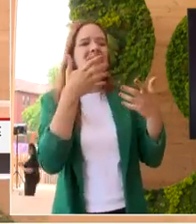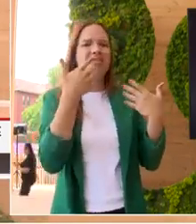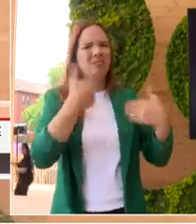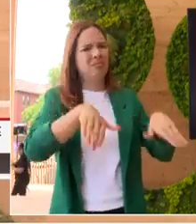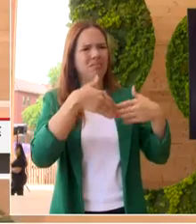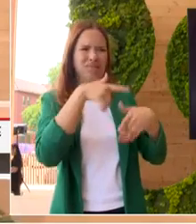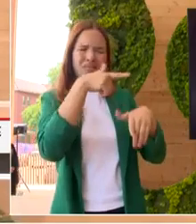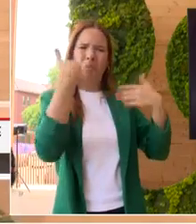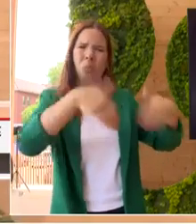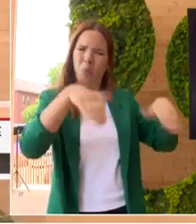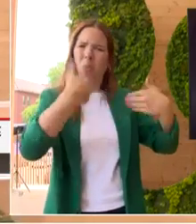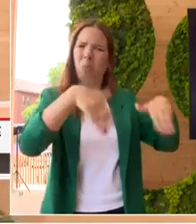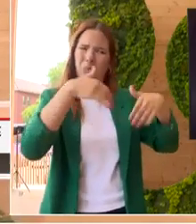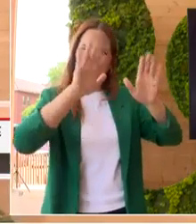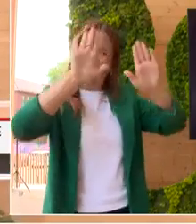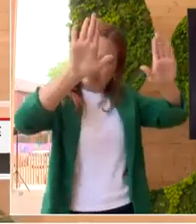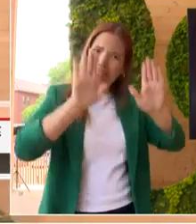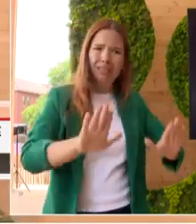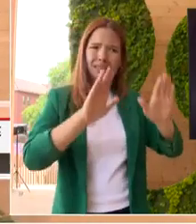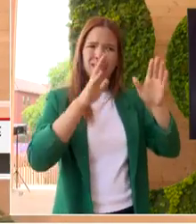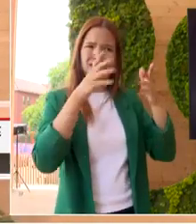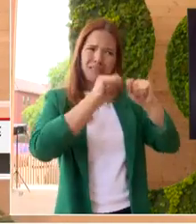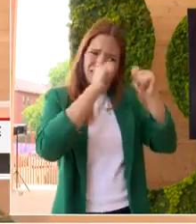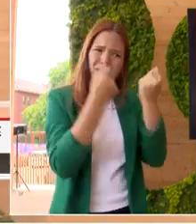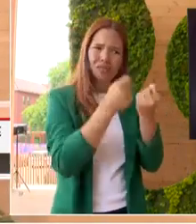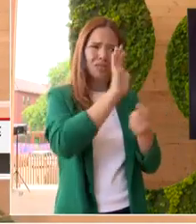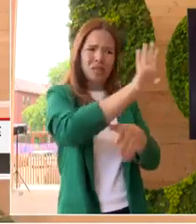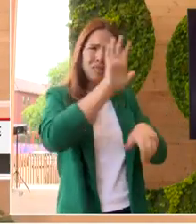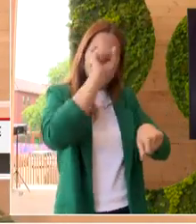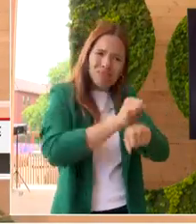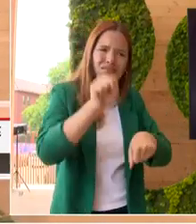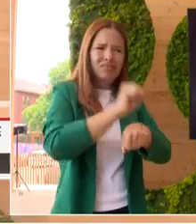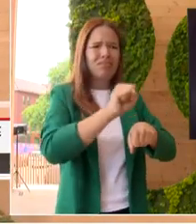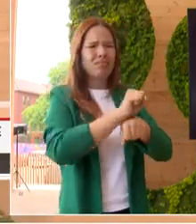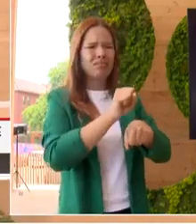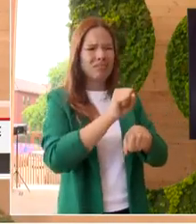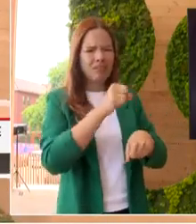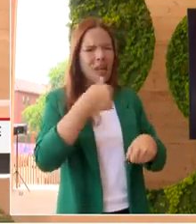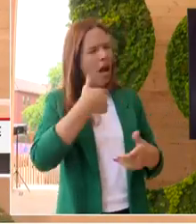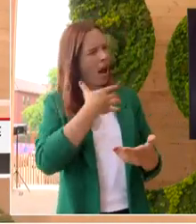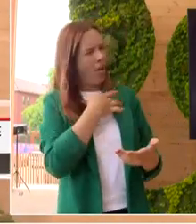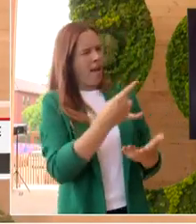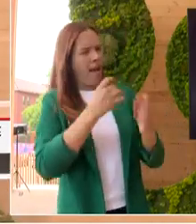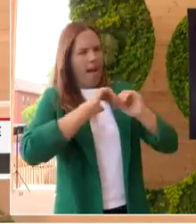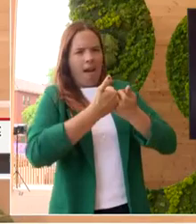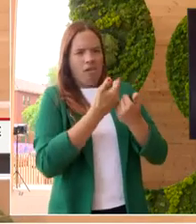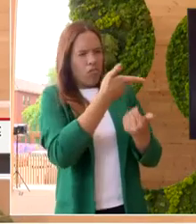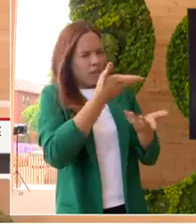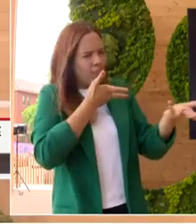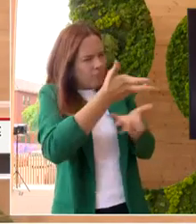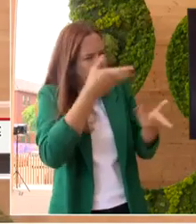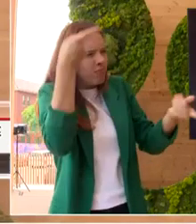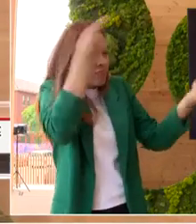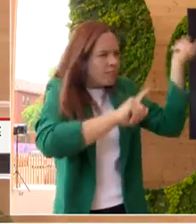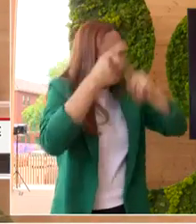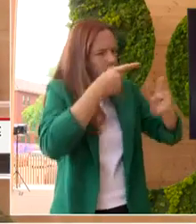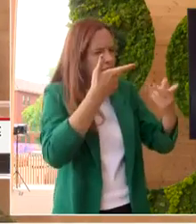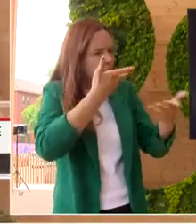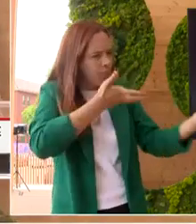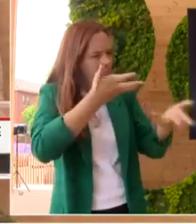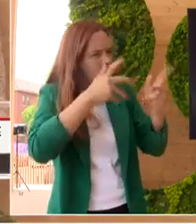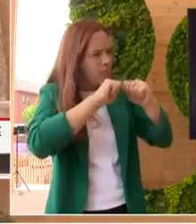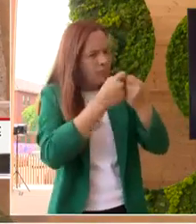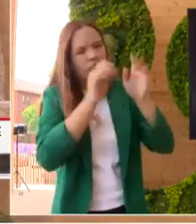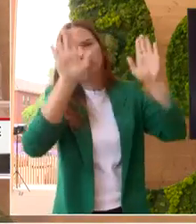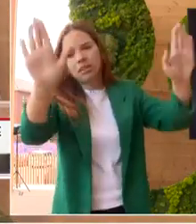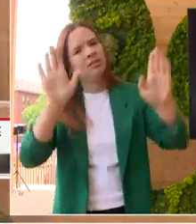don't like to see them coming because they like to strike a good deal for the district and the people of the district. But I know for sure that when we